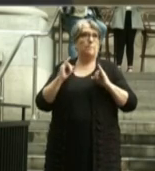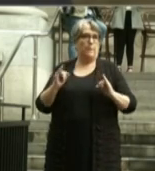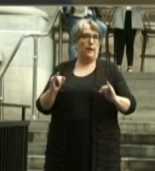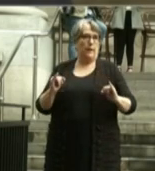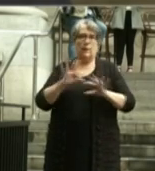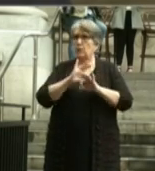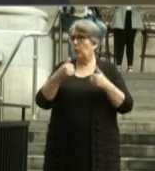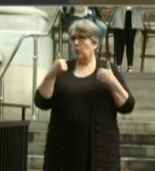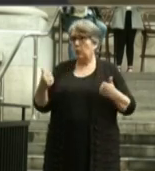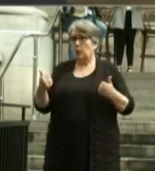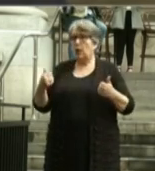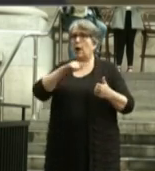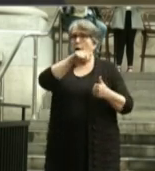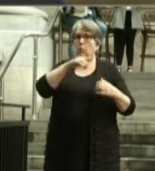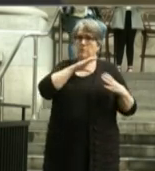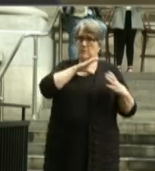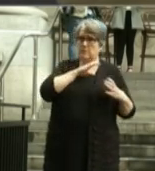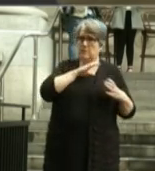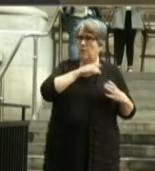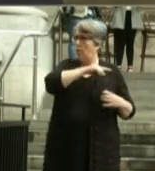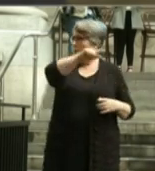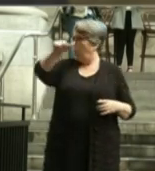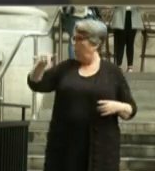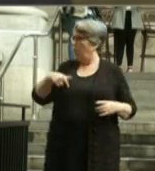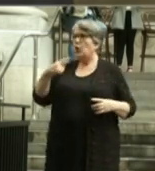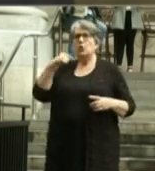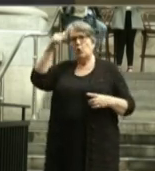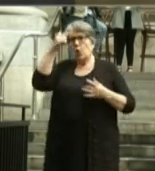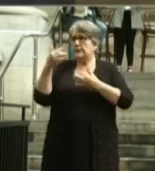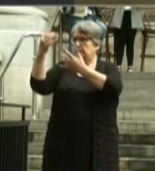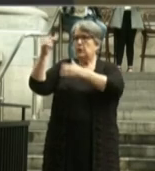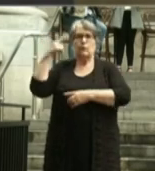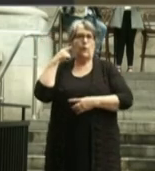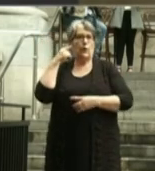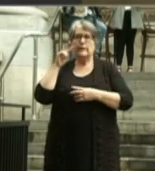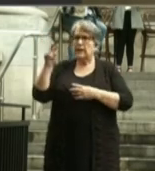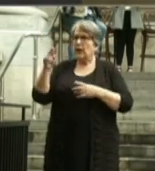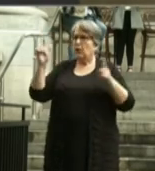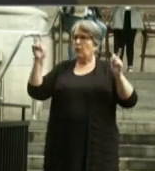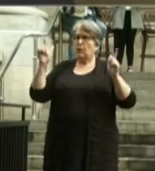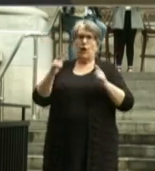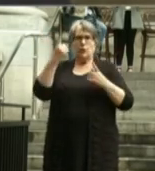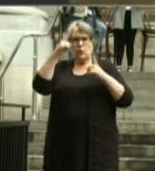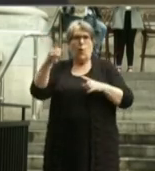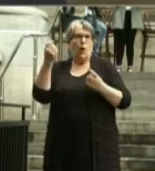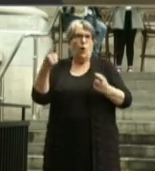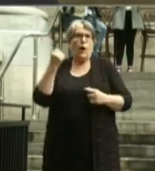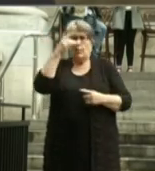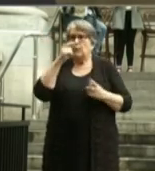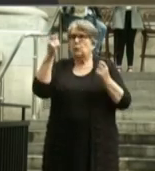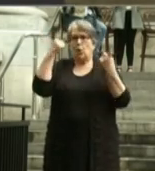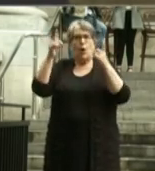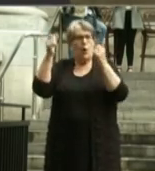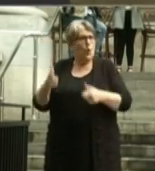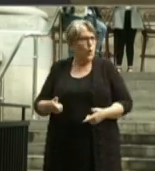that weighs upon us all. We're all familiar with the statistics, the reduced life expectancy,